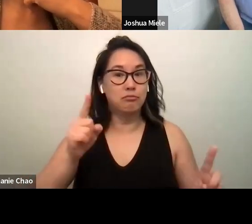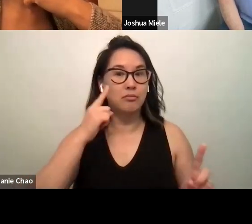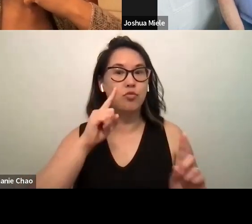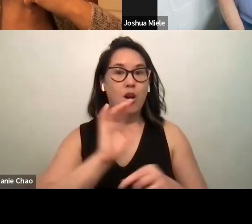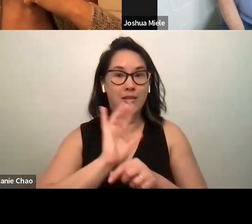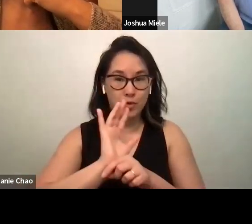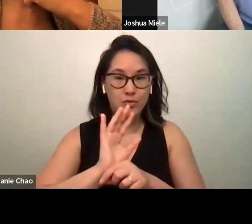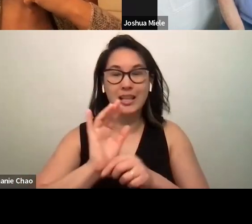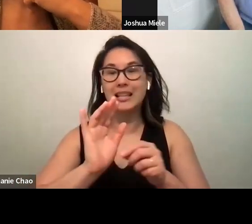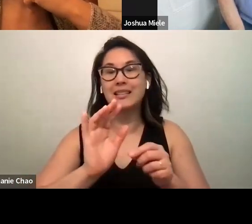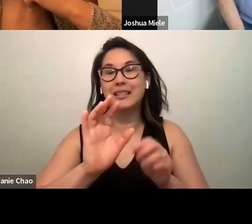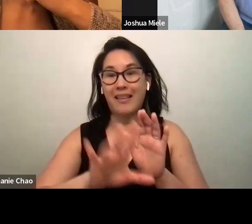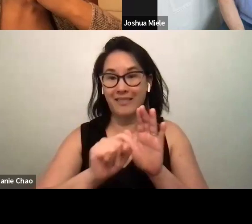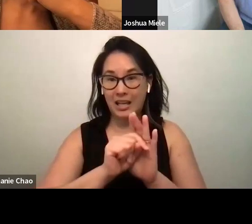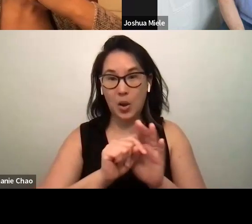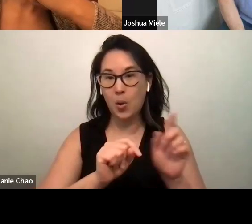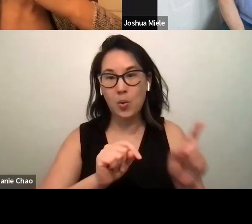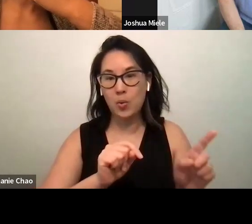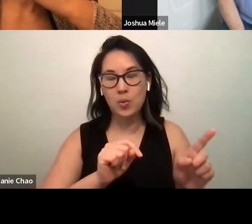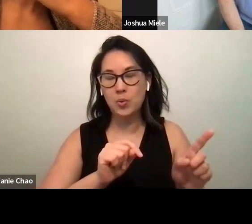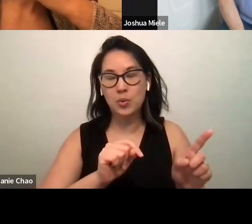video, don't do